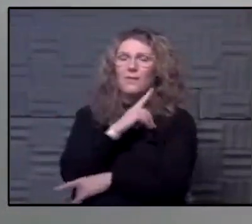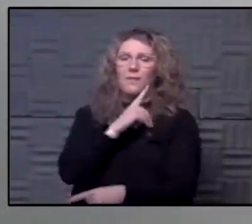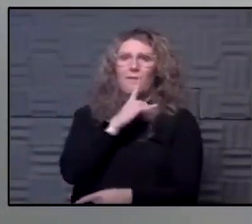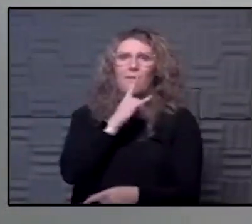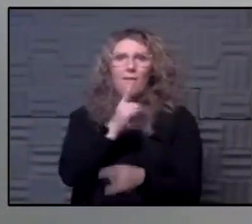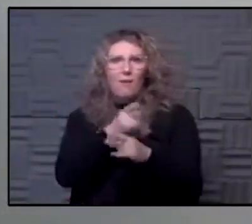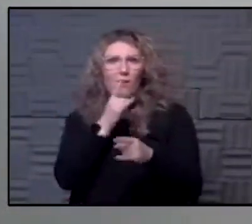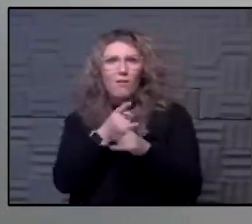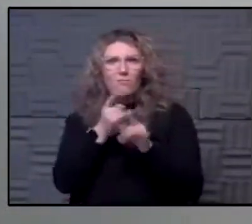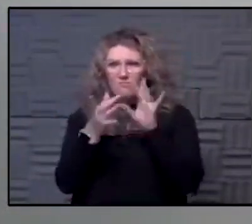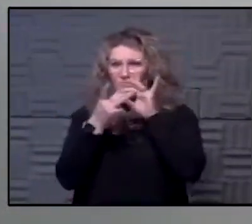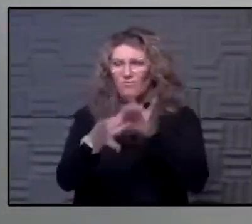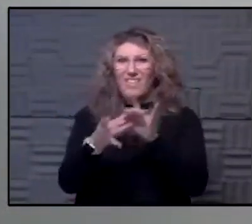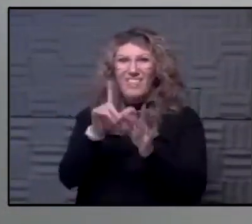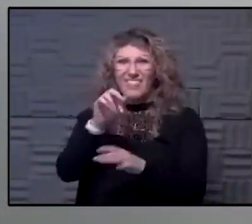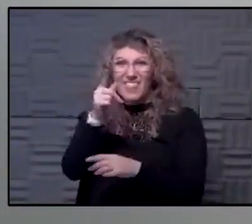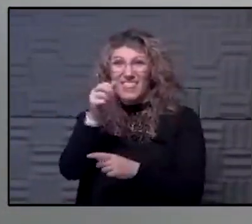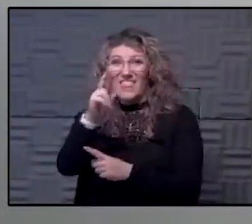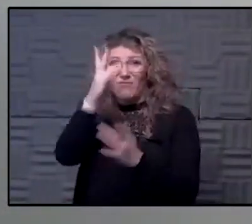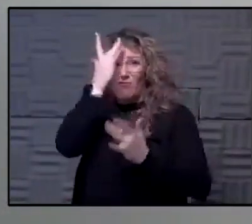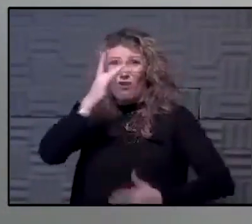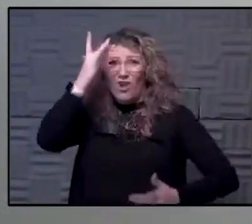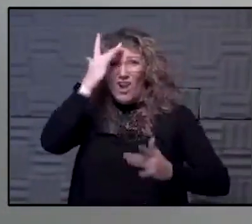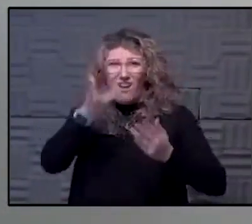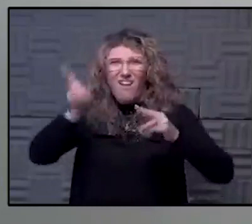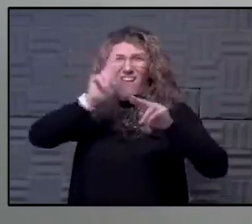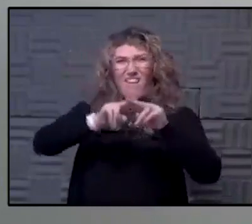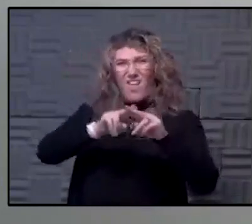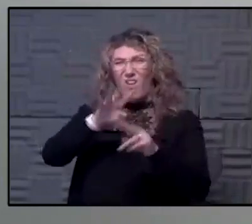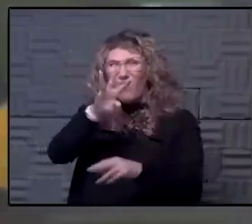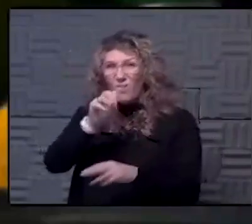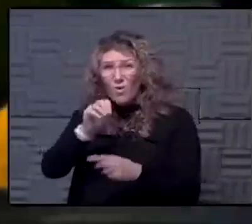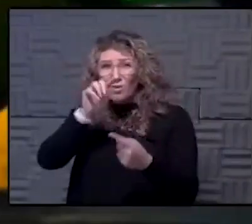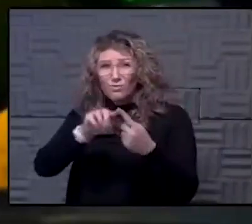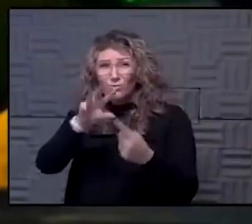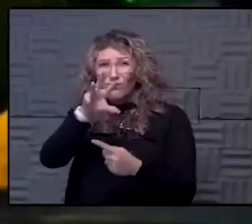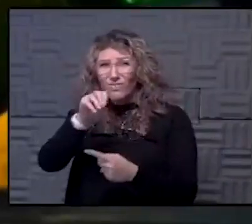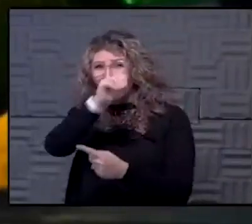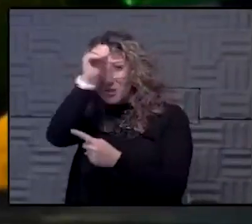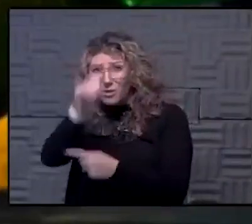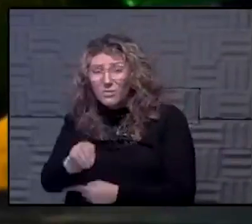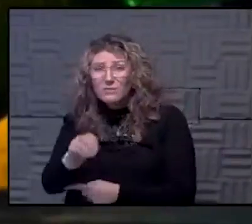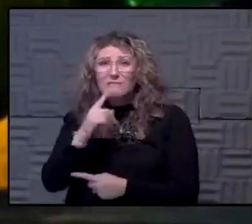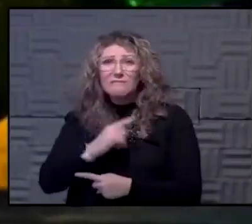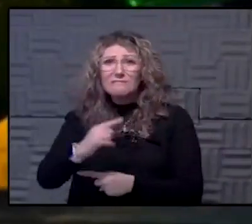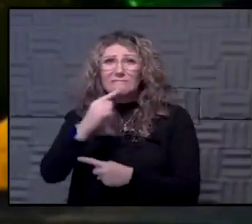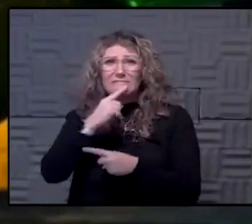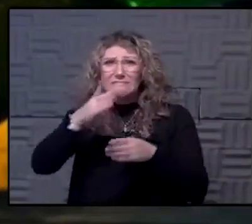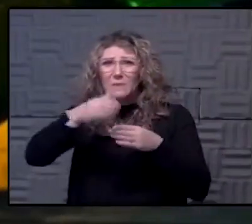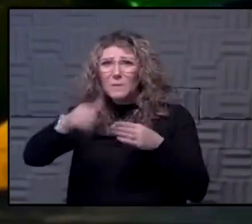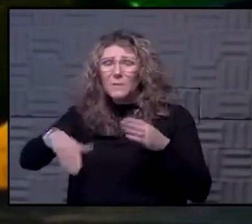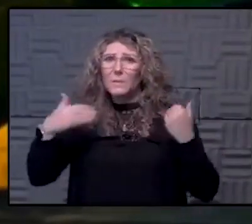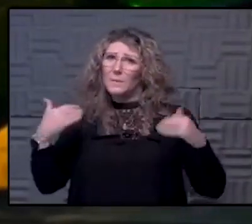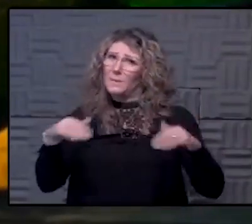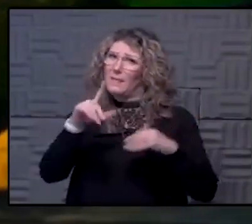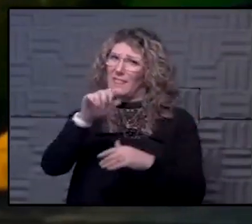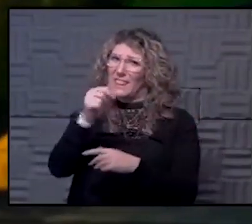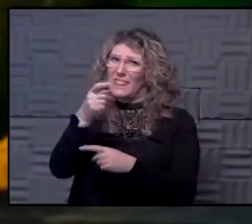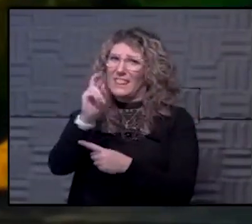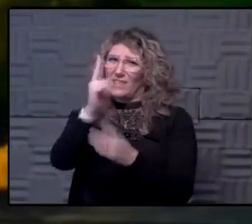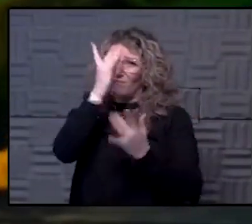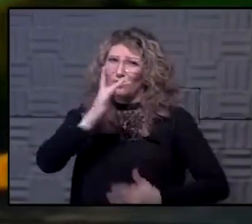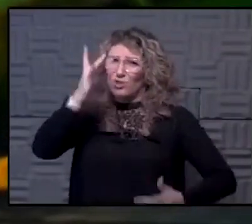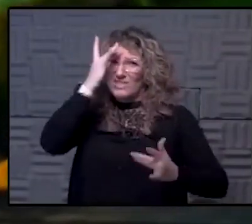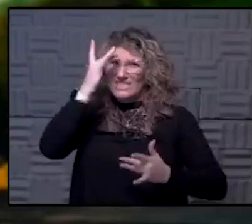alcoholic-related liver disease is up nationally in some hospitals by 40 and 50%, and a serious consequence of liver disease is cirrhosis